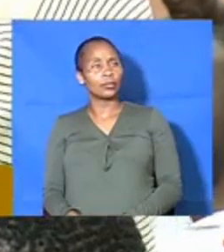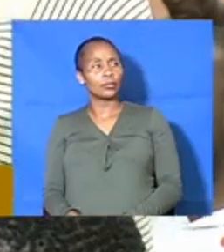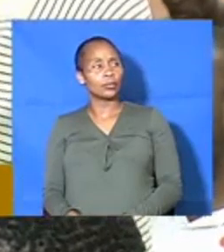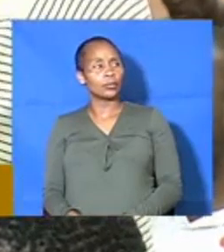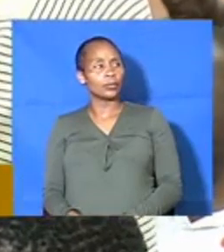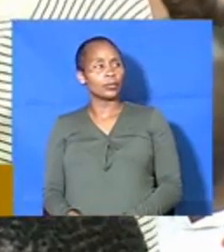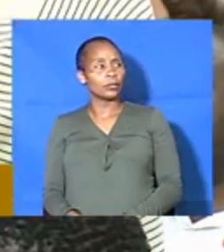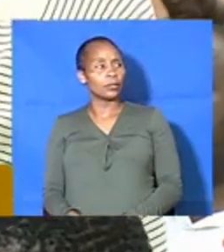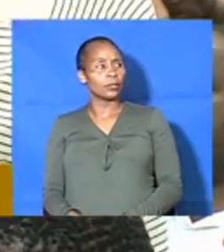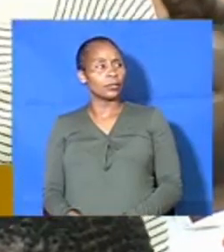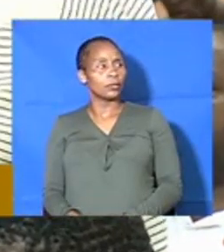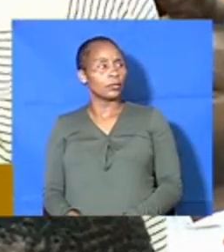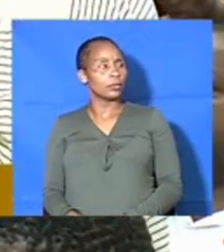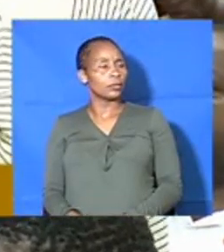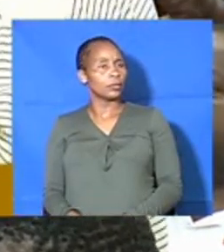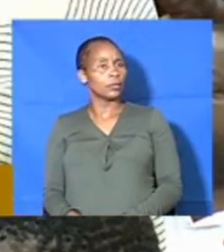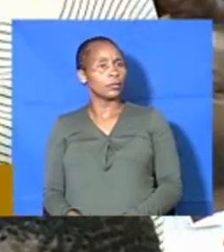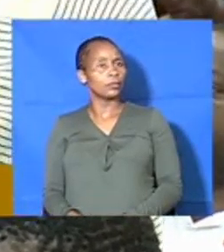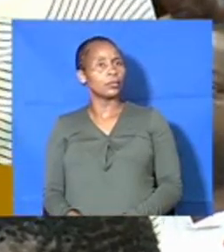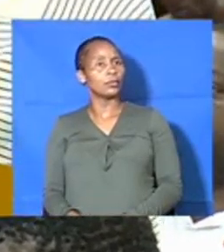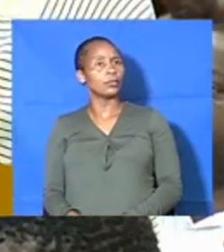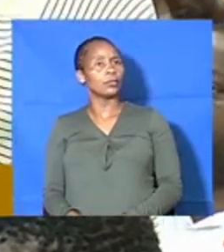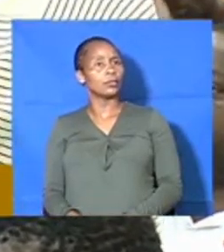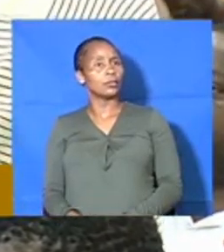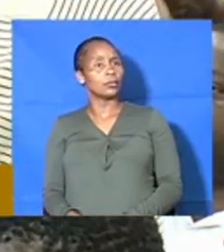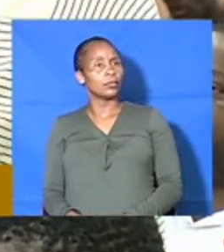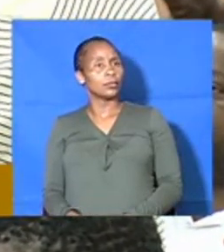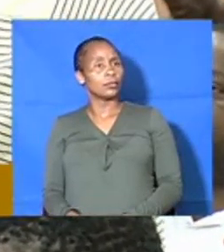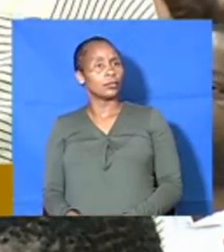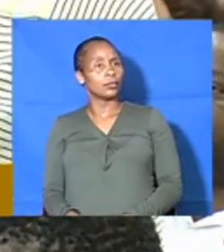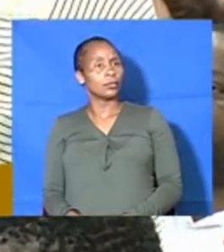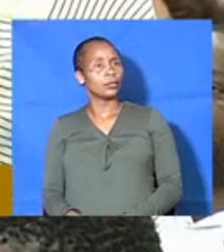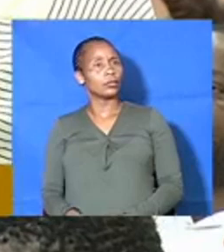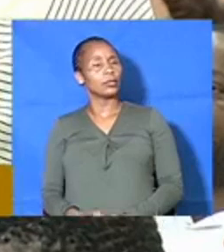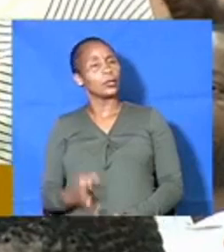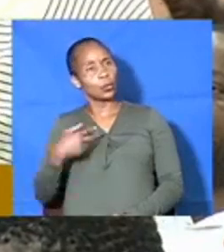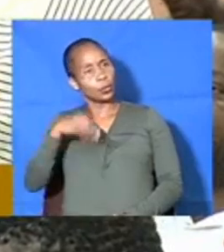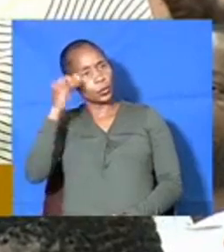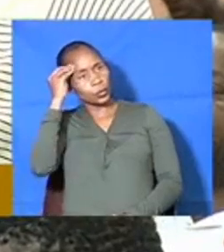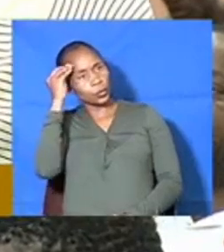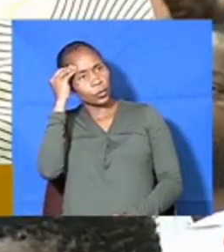You are doing a wonderful work.